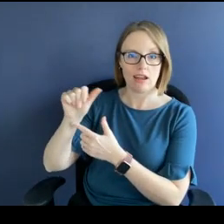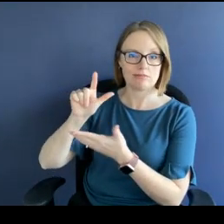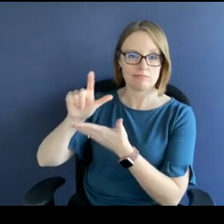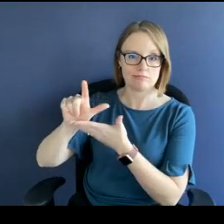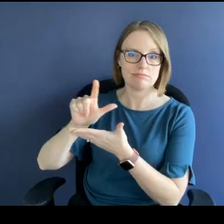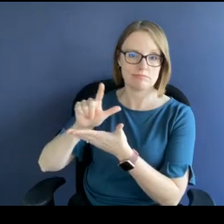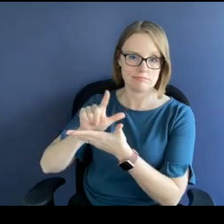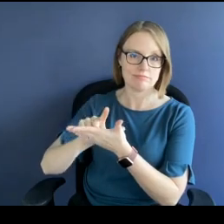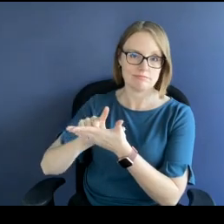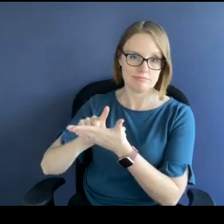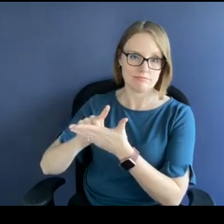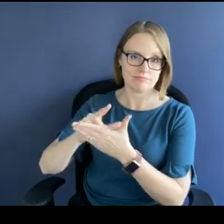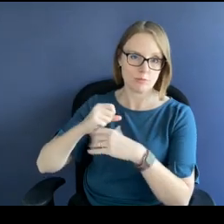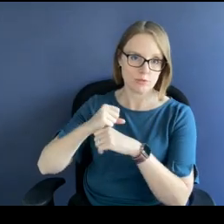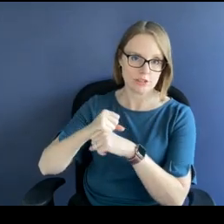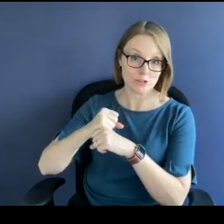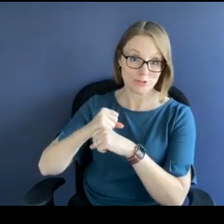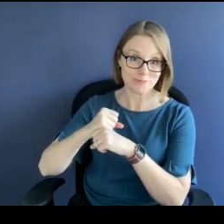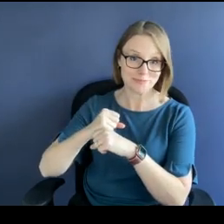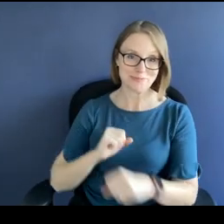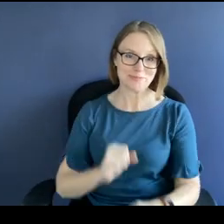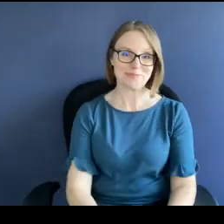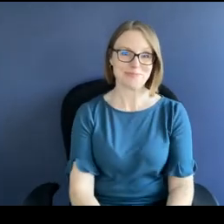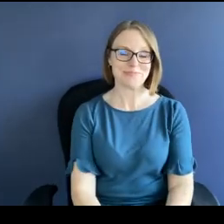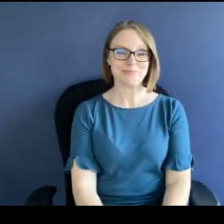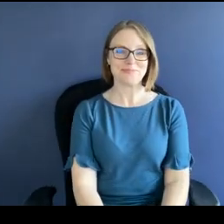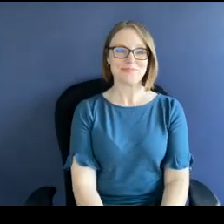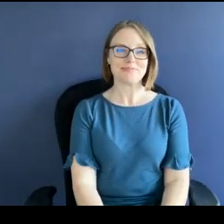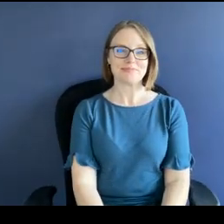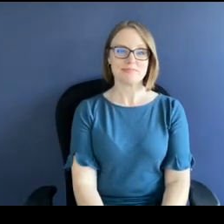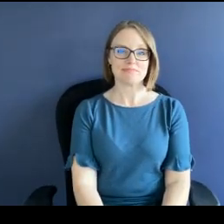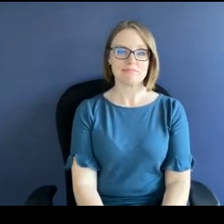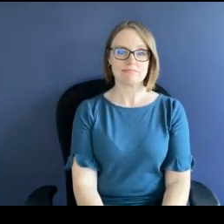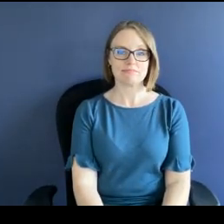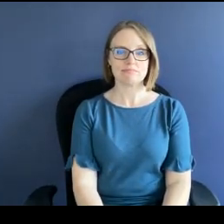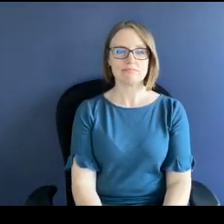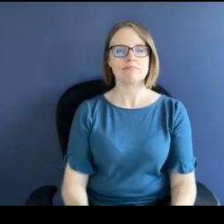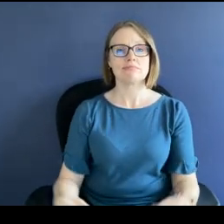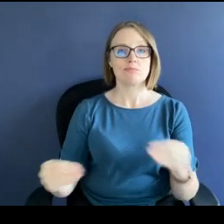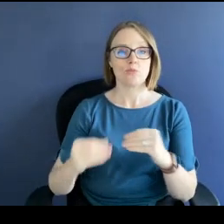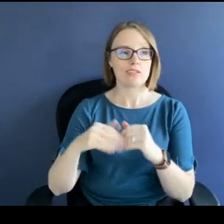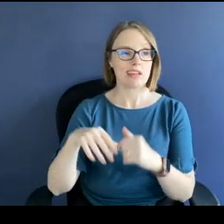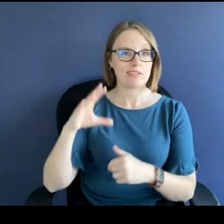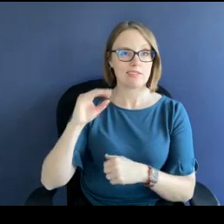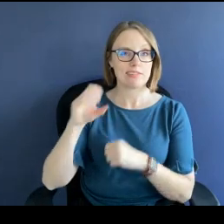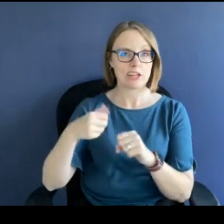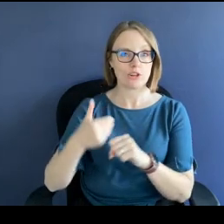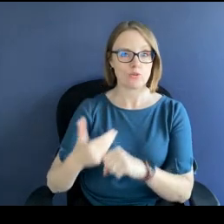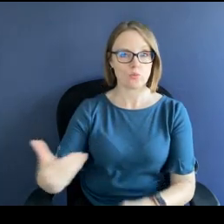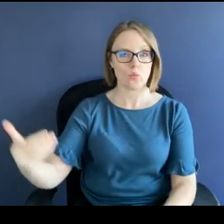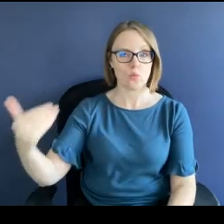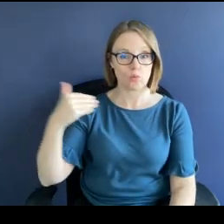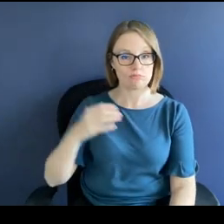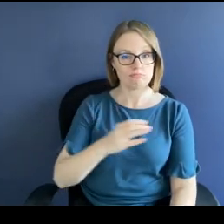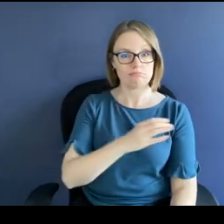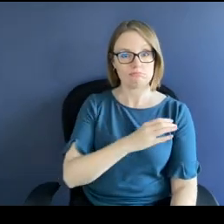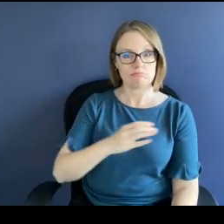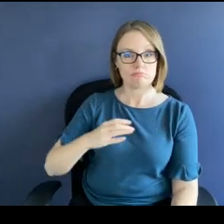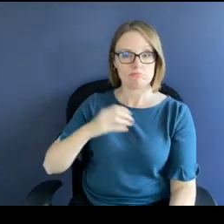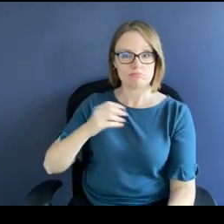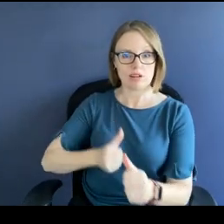FHA protections. More than 50 years ago, Congress passed